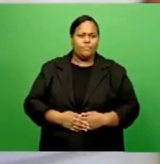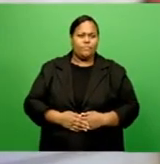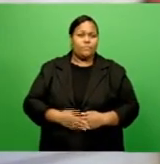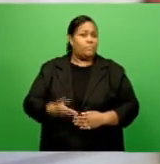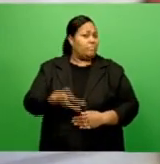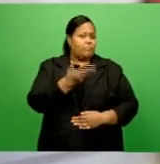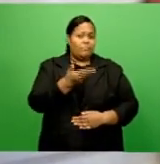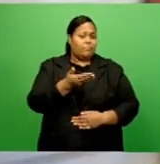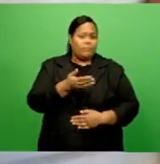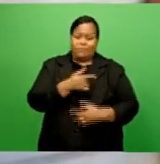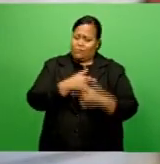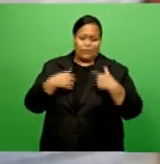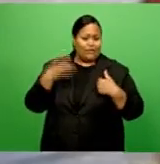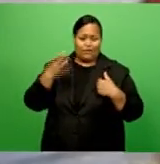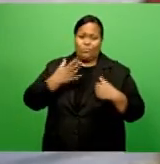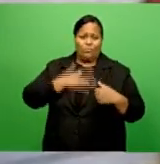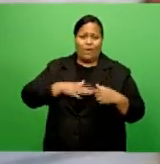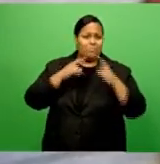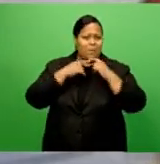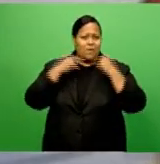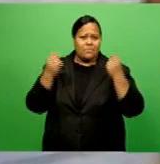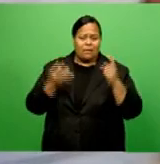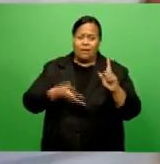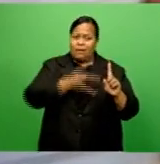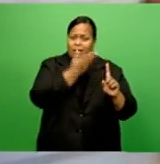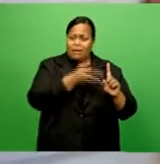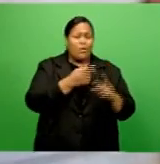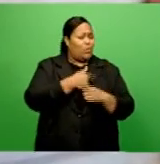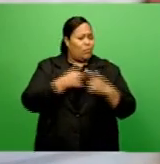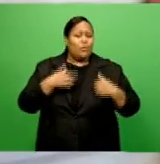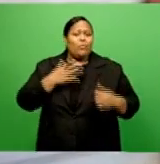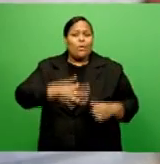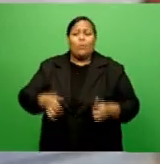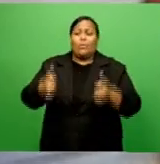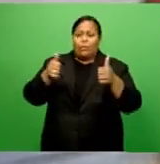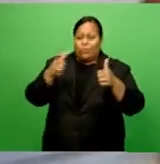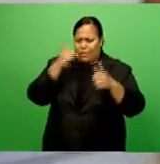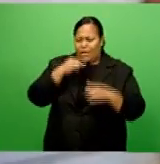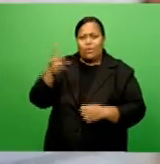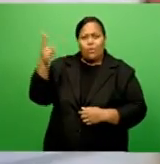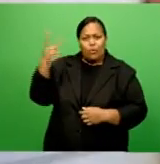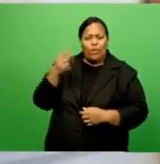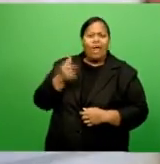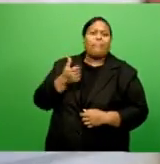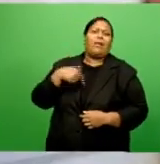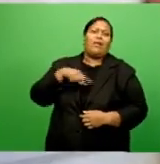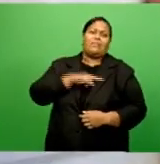We do not want this pastor. We want a good pastor who can look after us.